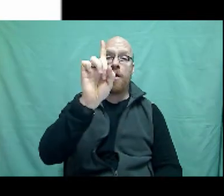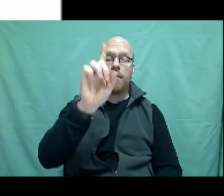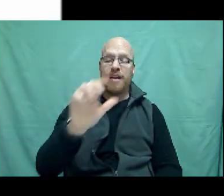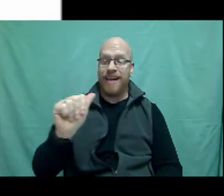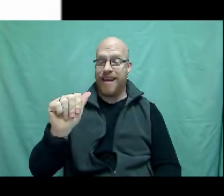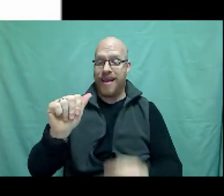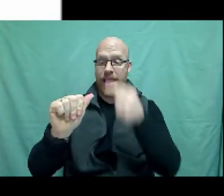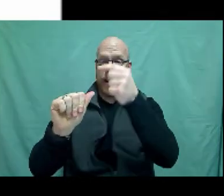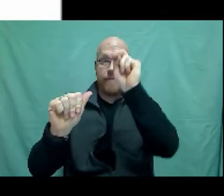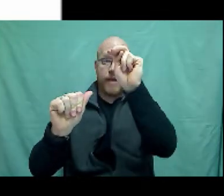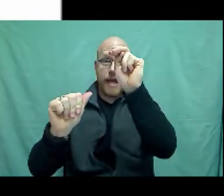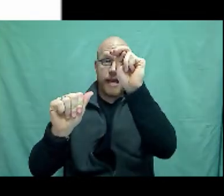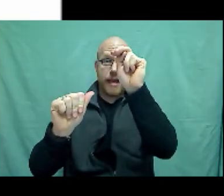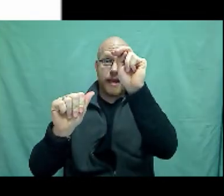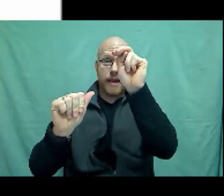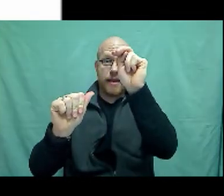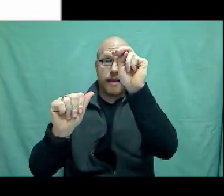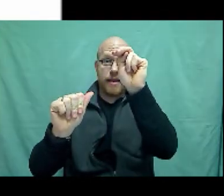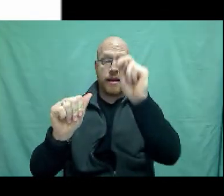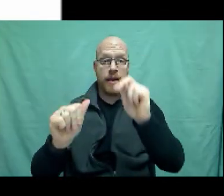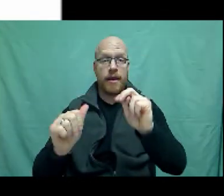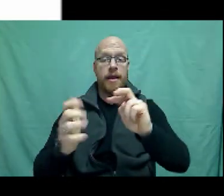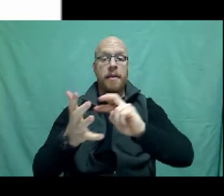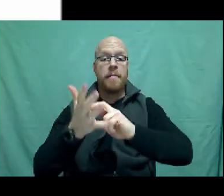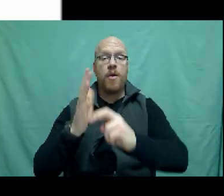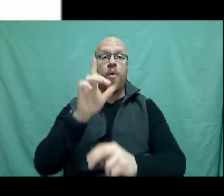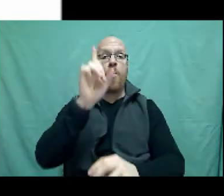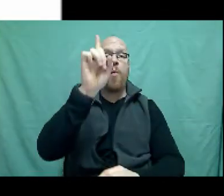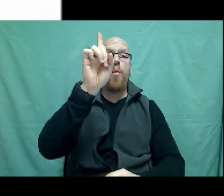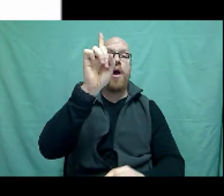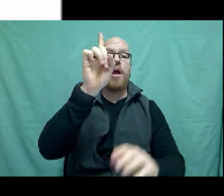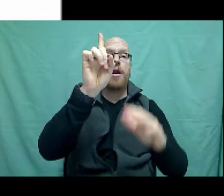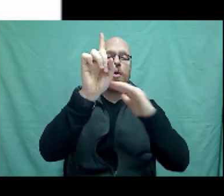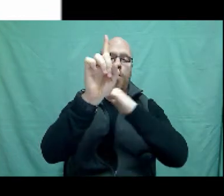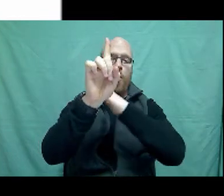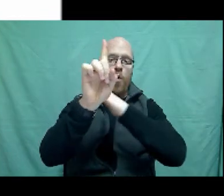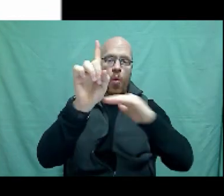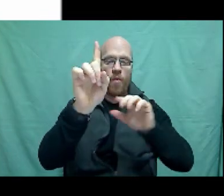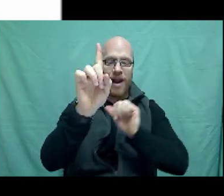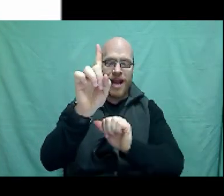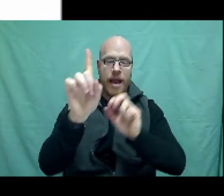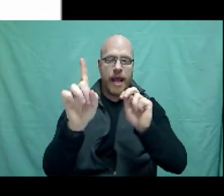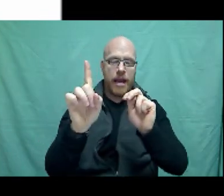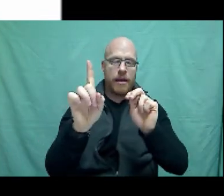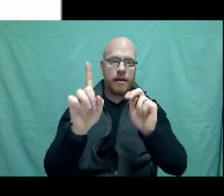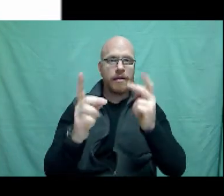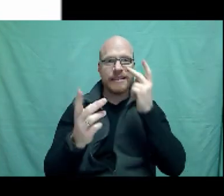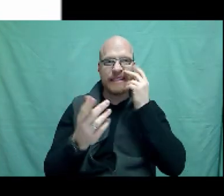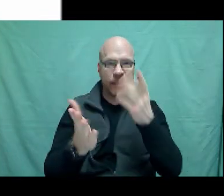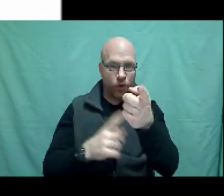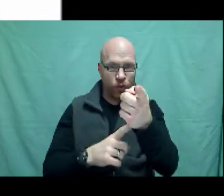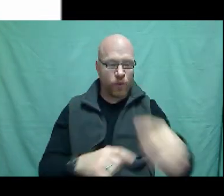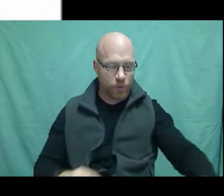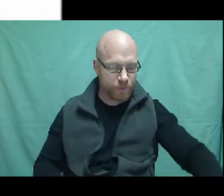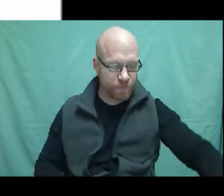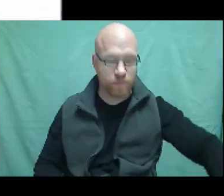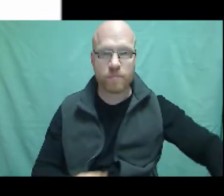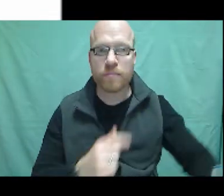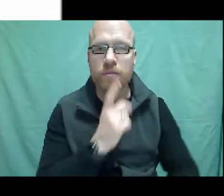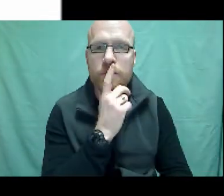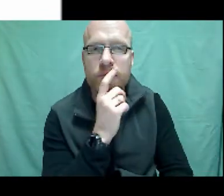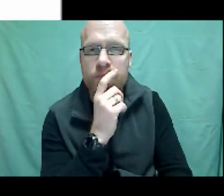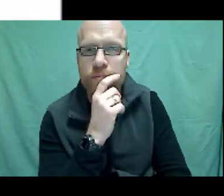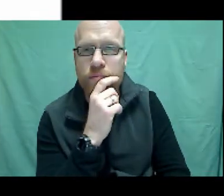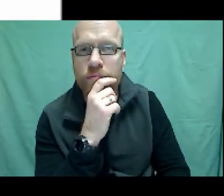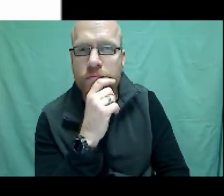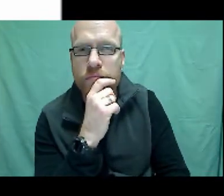do, if we have a to the negative n, a to the negative n moves from